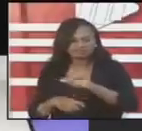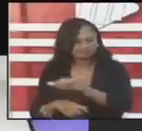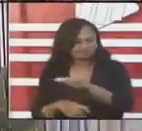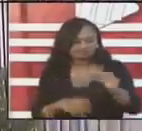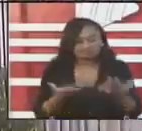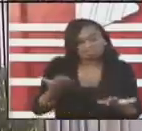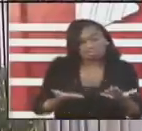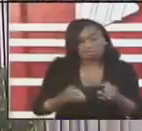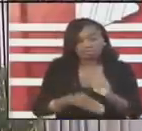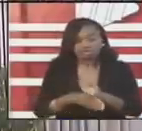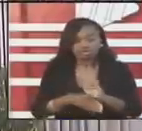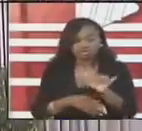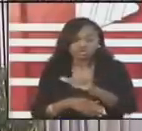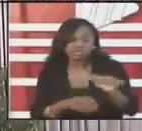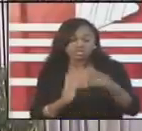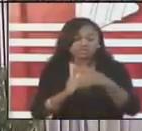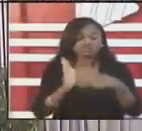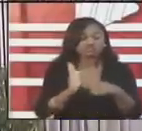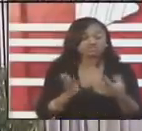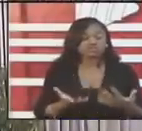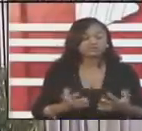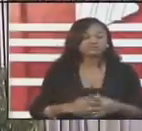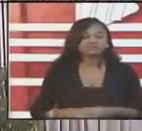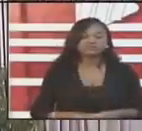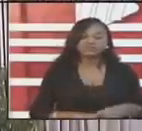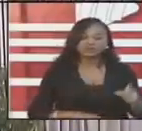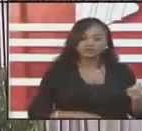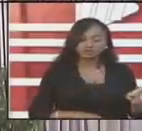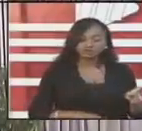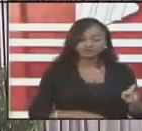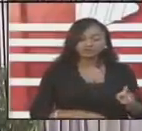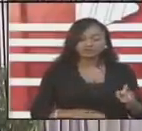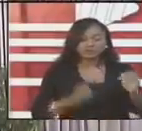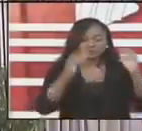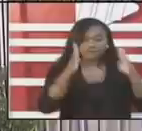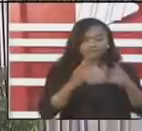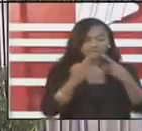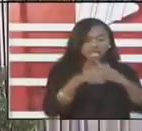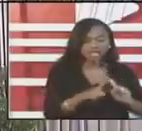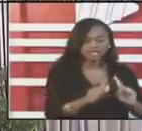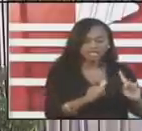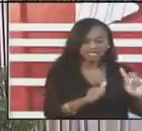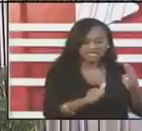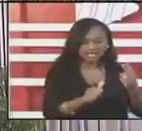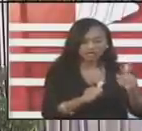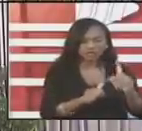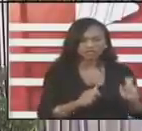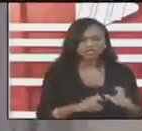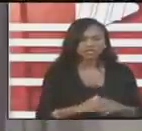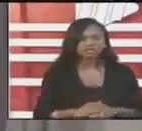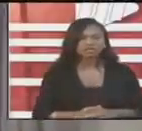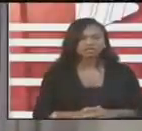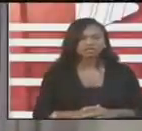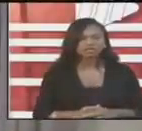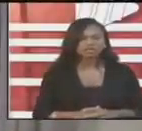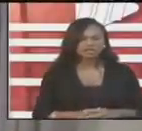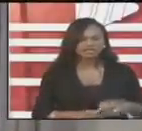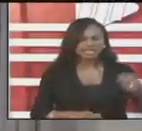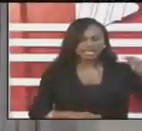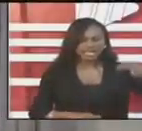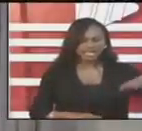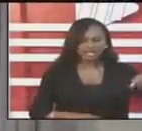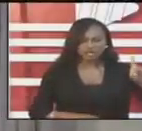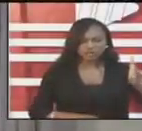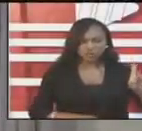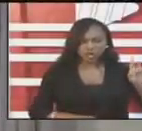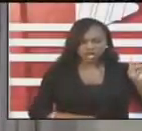Okay, so I will take the second part first. So the big difference between H1N1 and